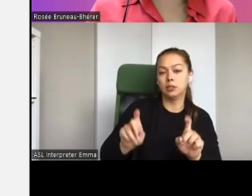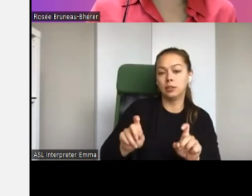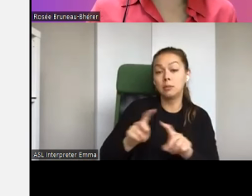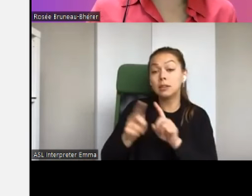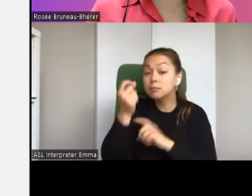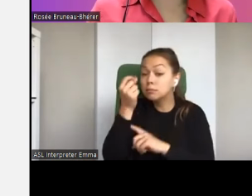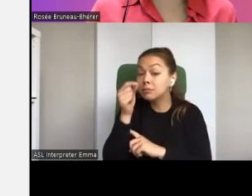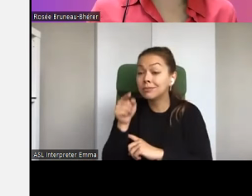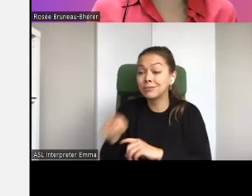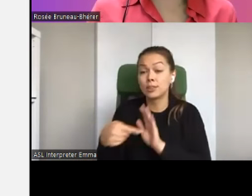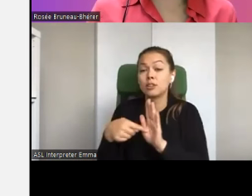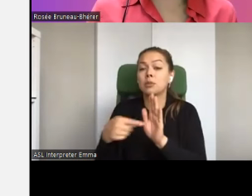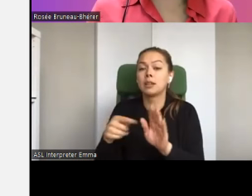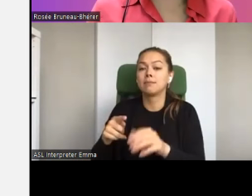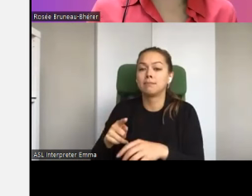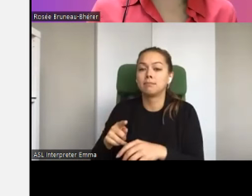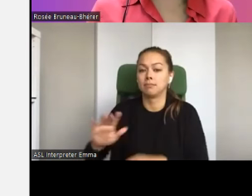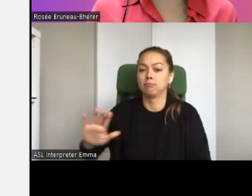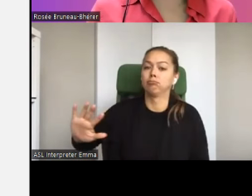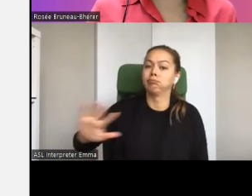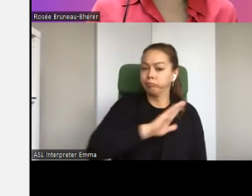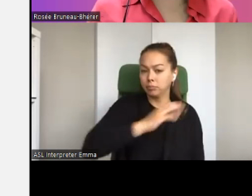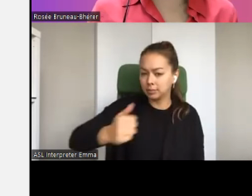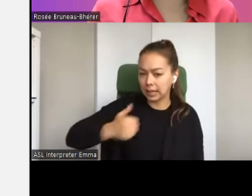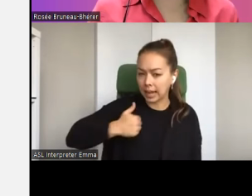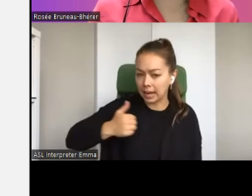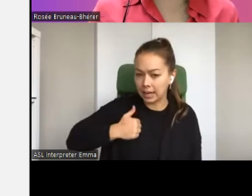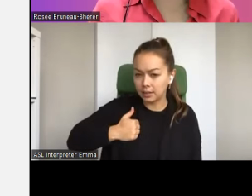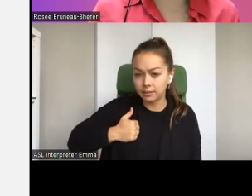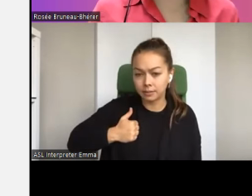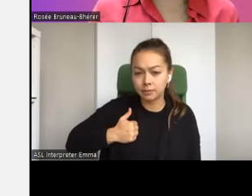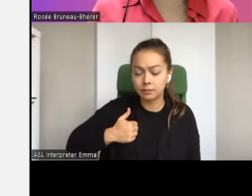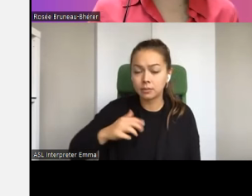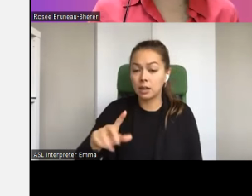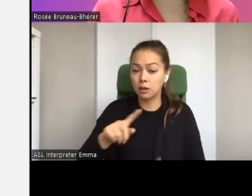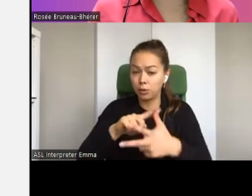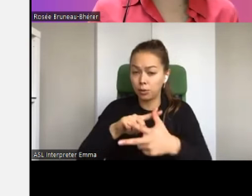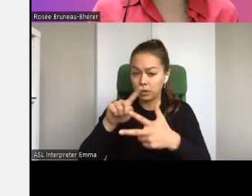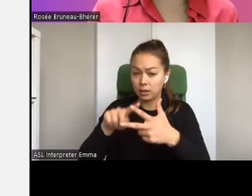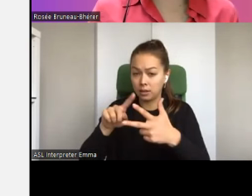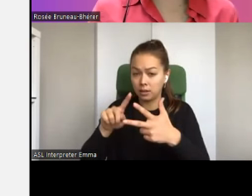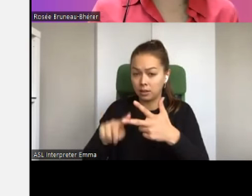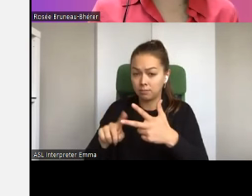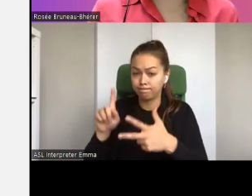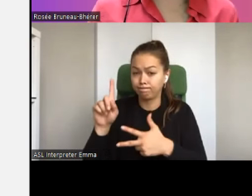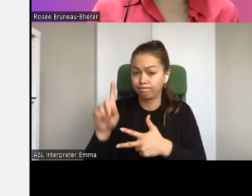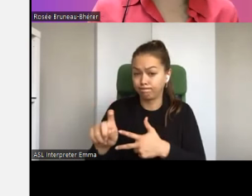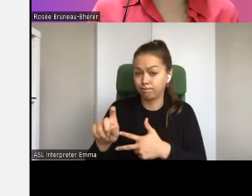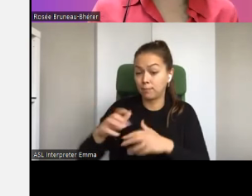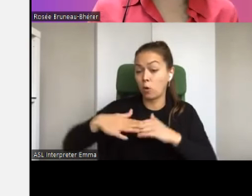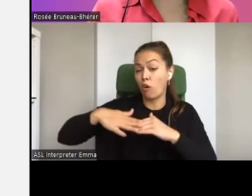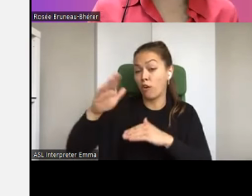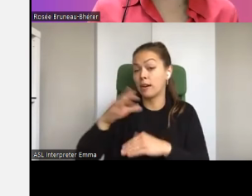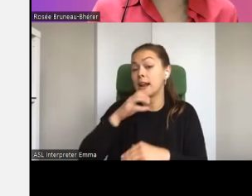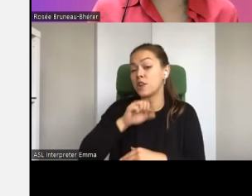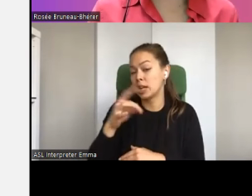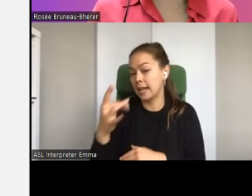3 questions are asked to Canadians over 18, have